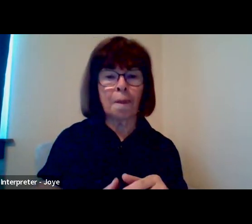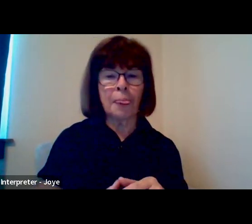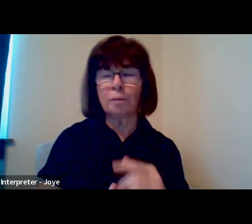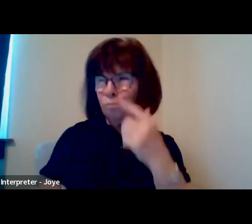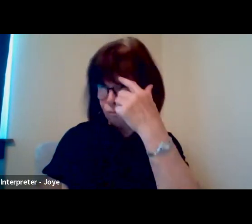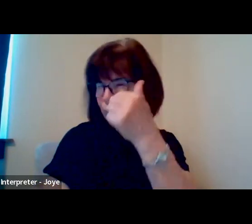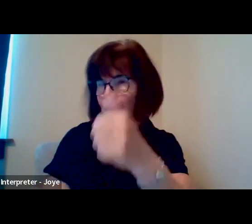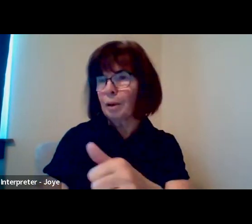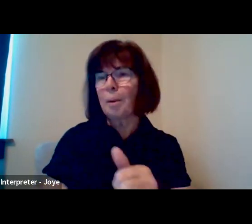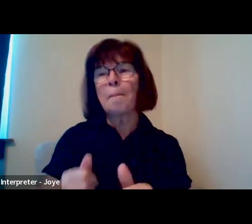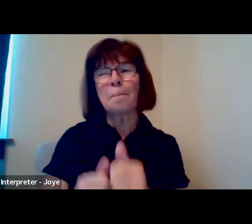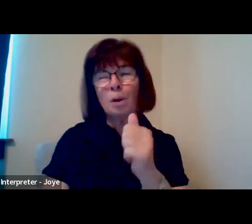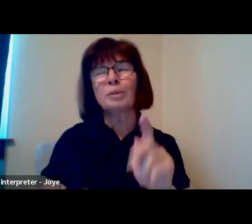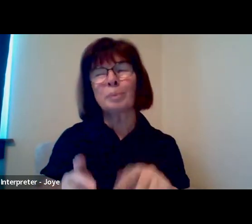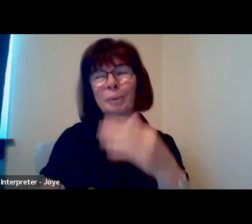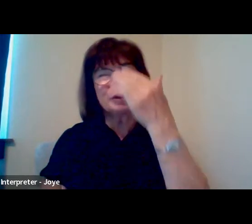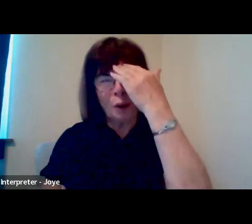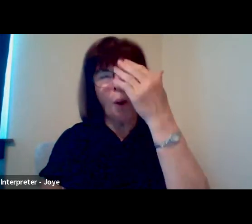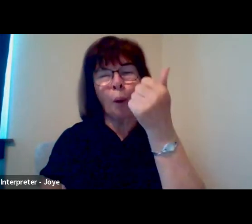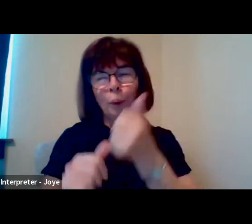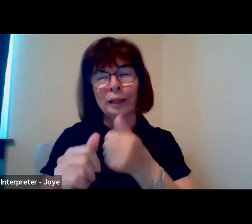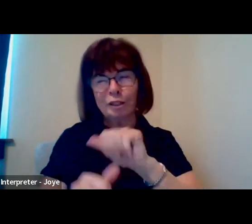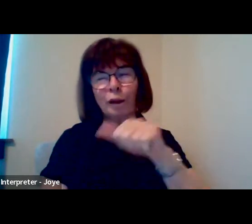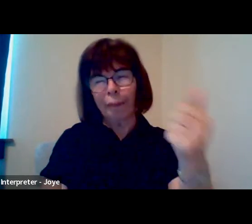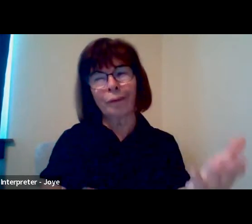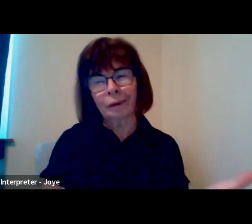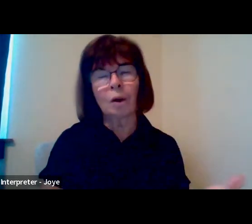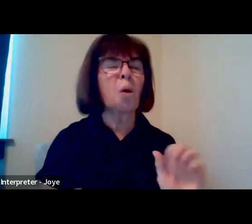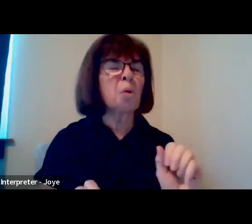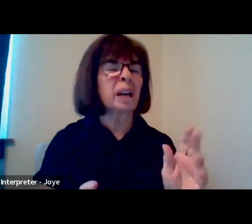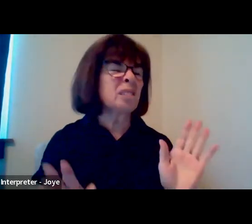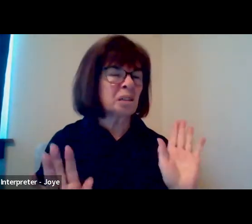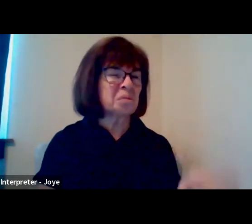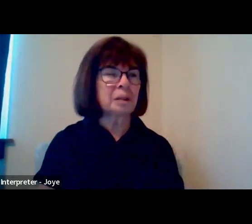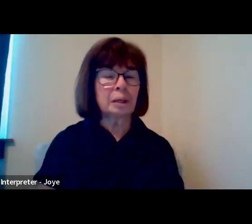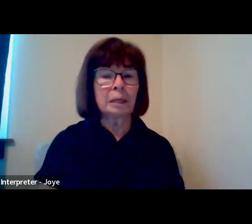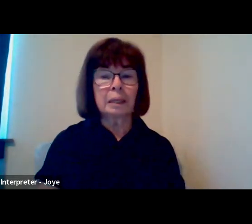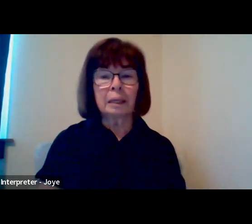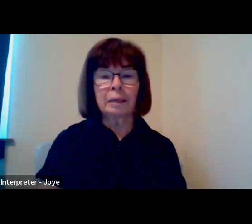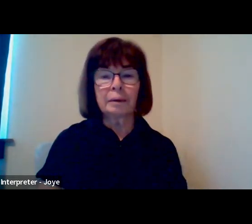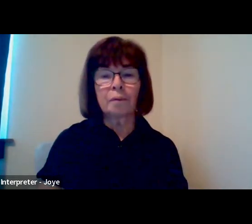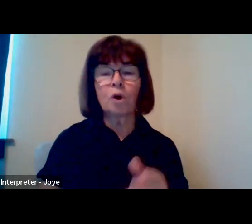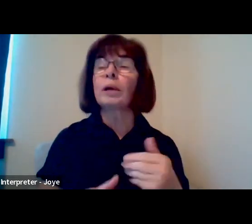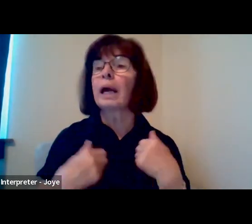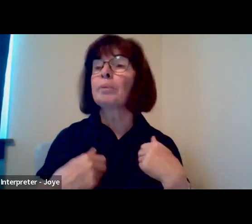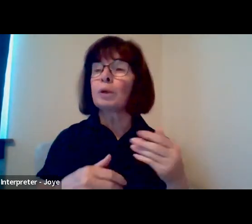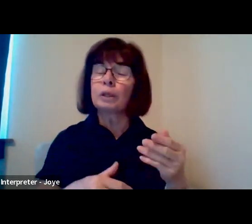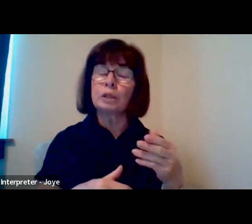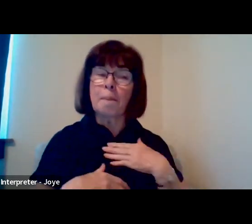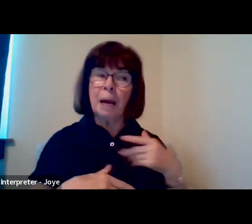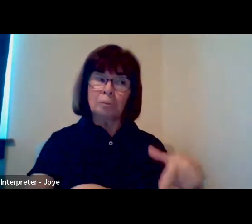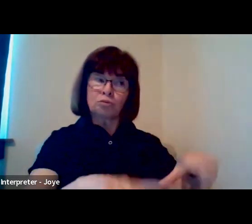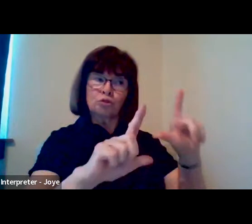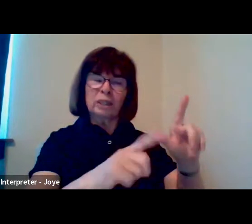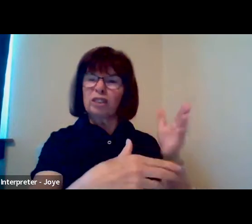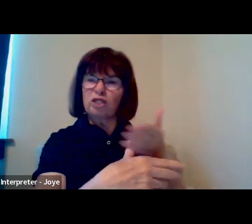but most folks know each other. They know each other. Okay. Yeah. And I'm just going to share screen and I'm going to jump right